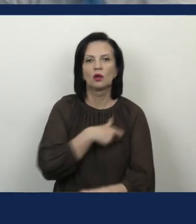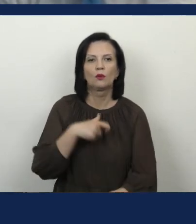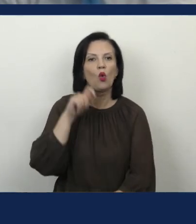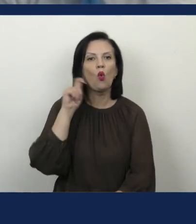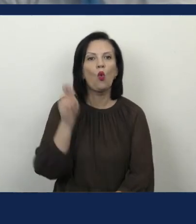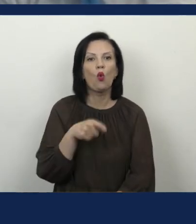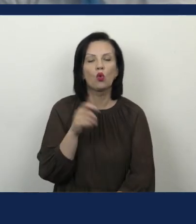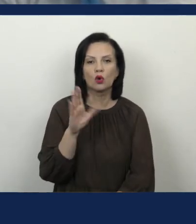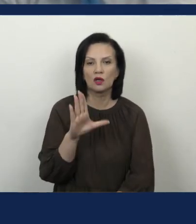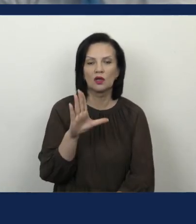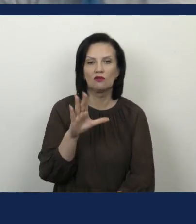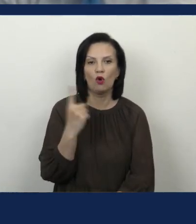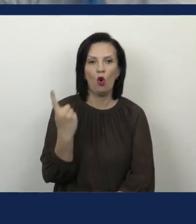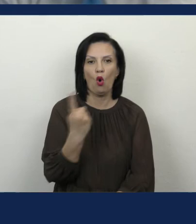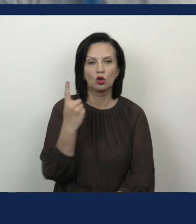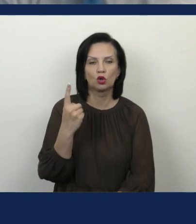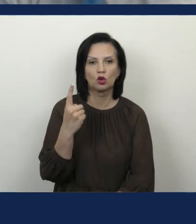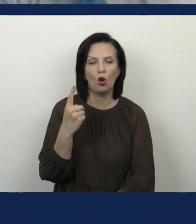election was